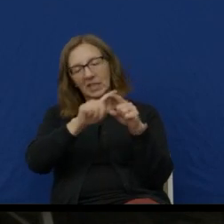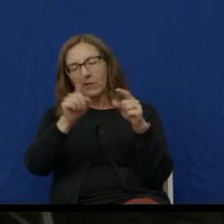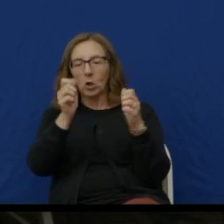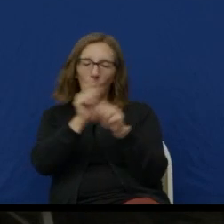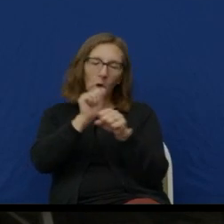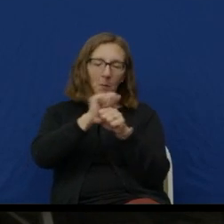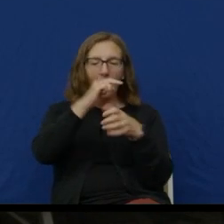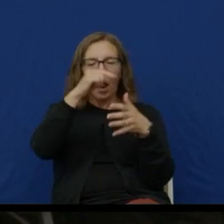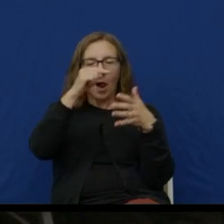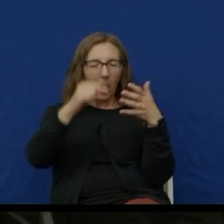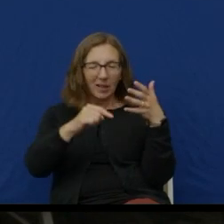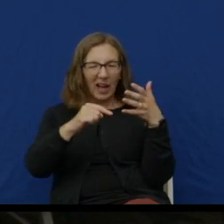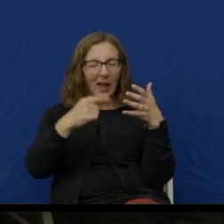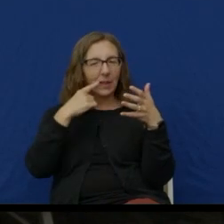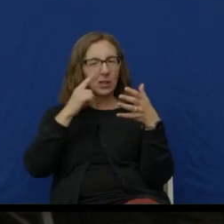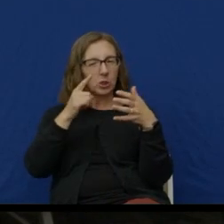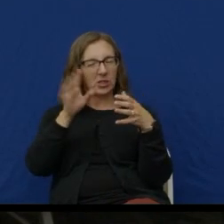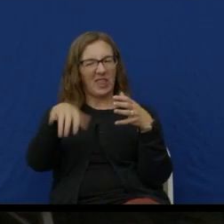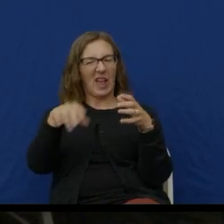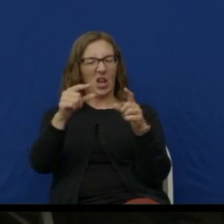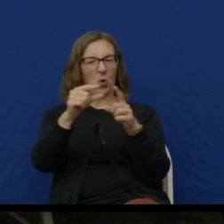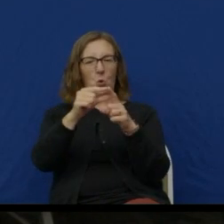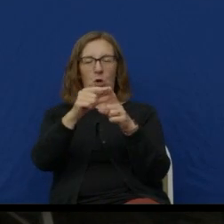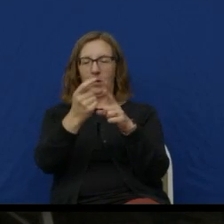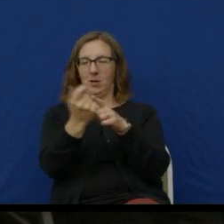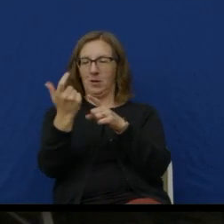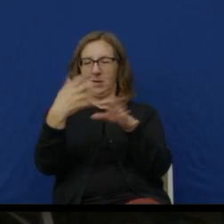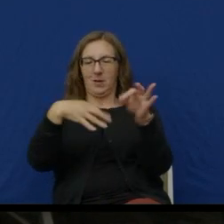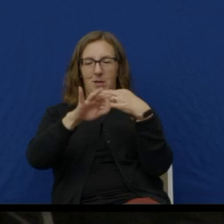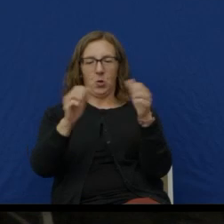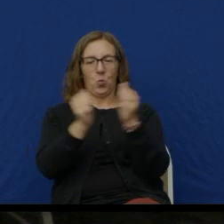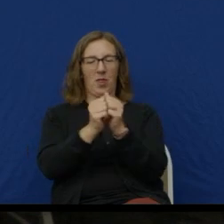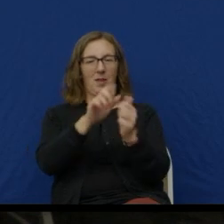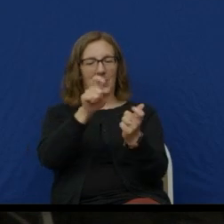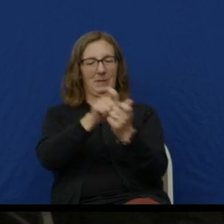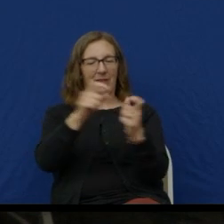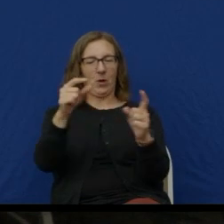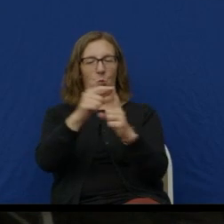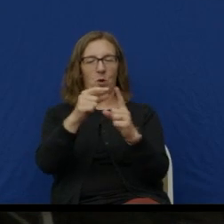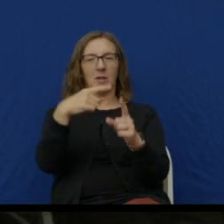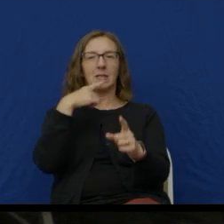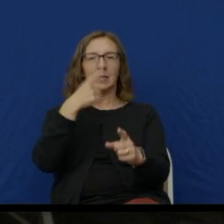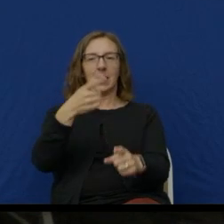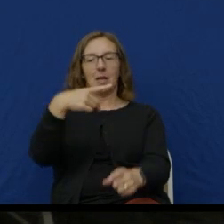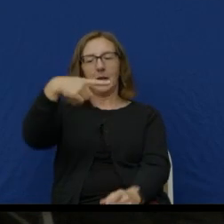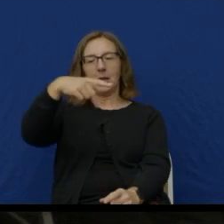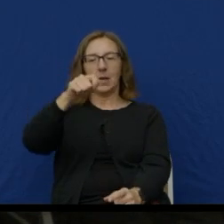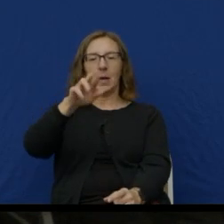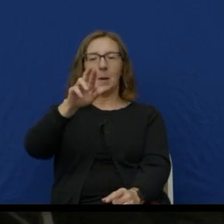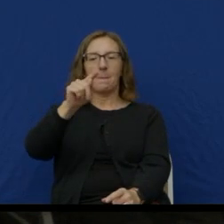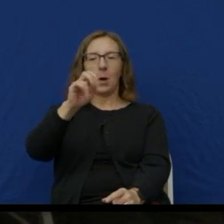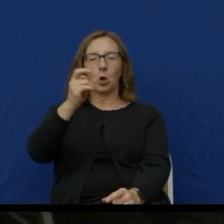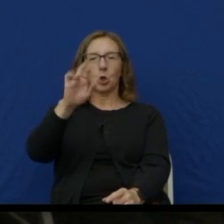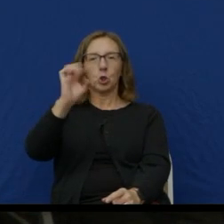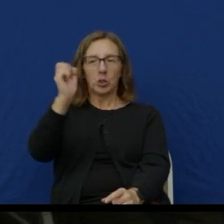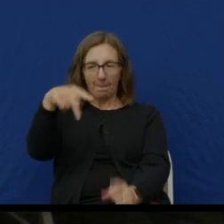organizations, so rather than specifying like 3 specific organizations out, have it be more inclusive.